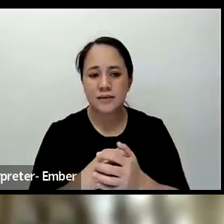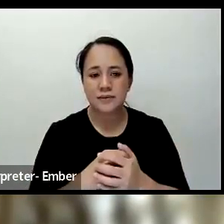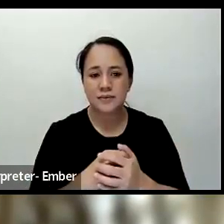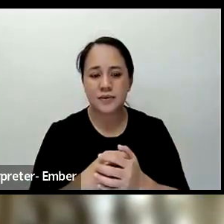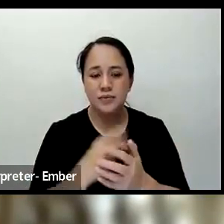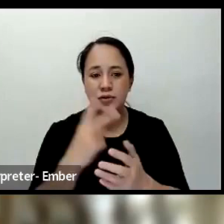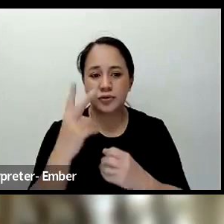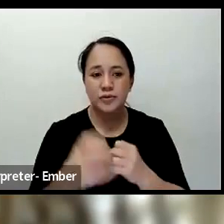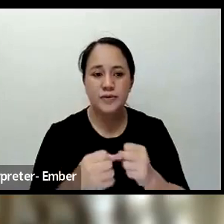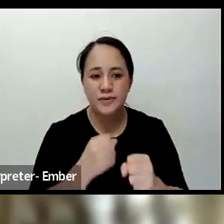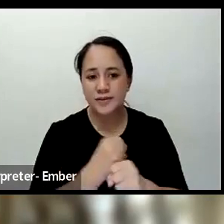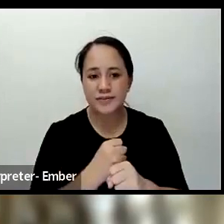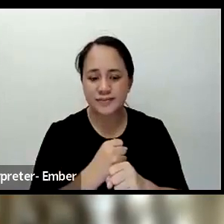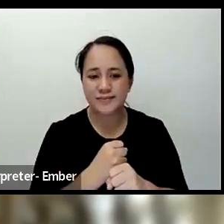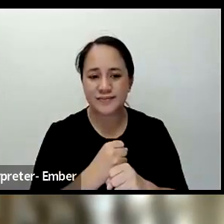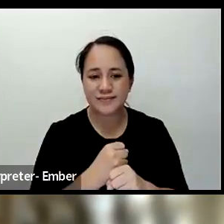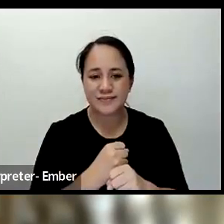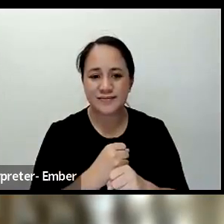2 years,